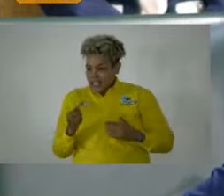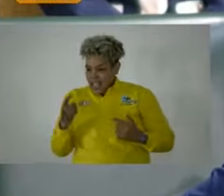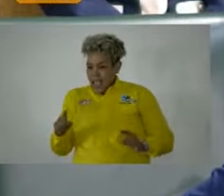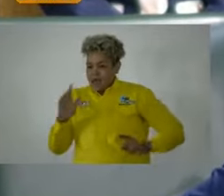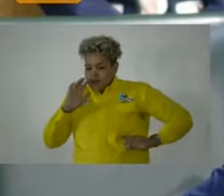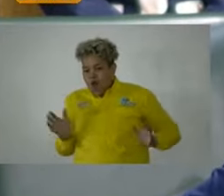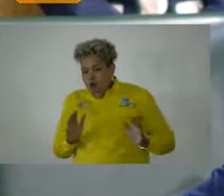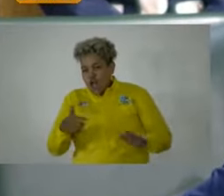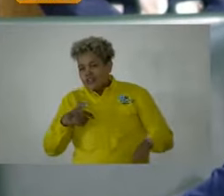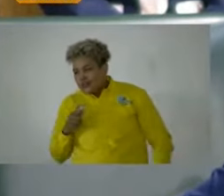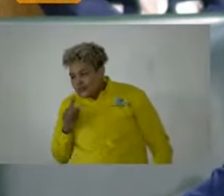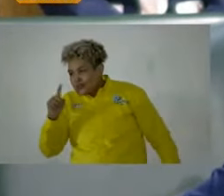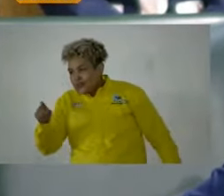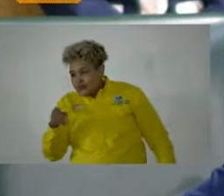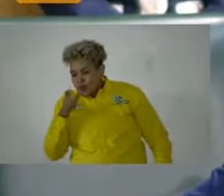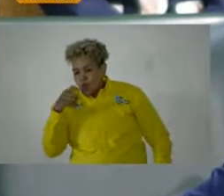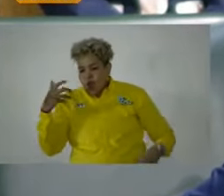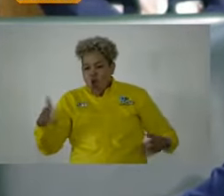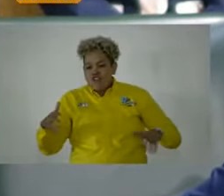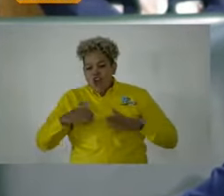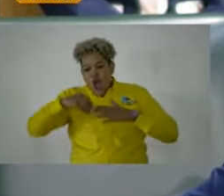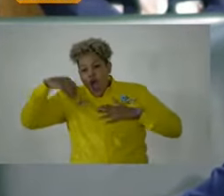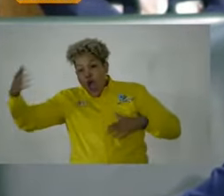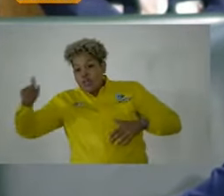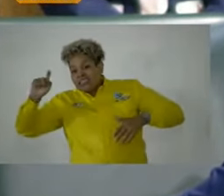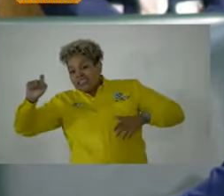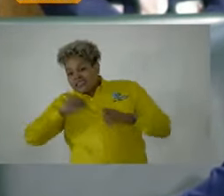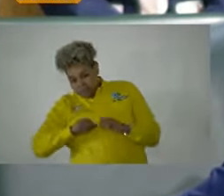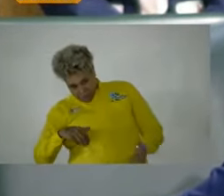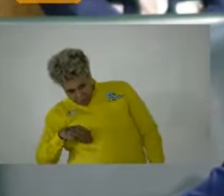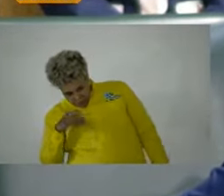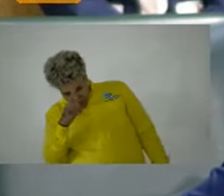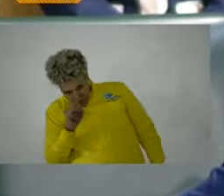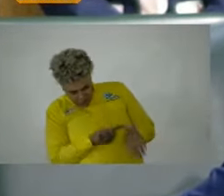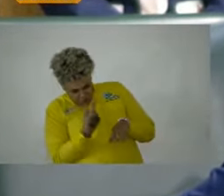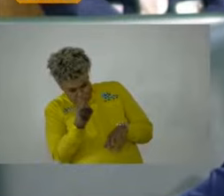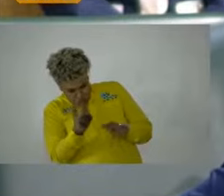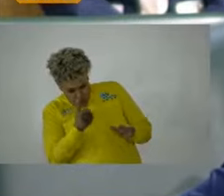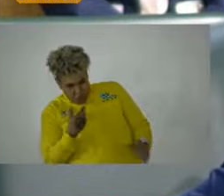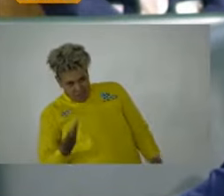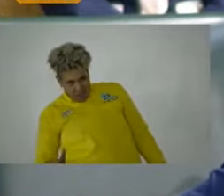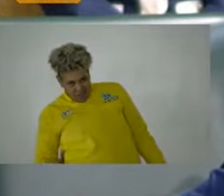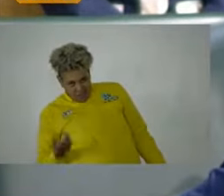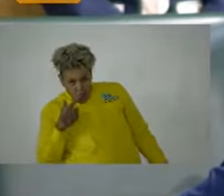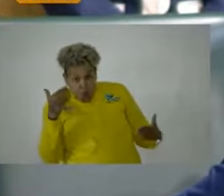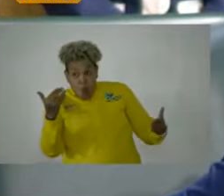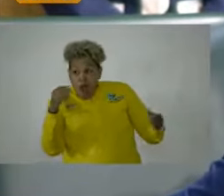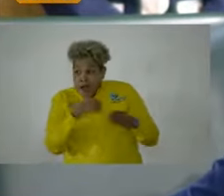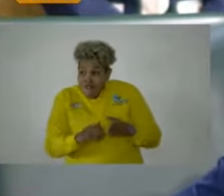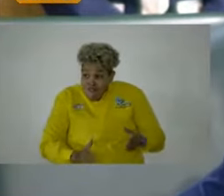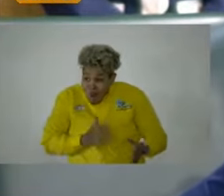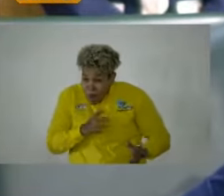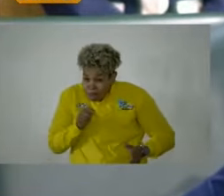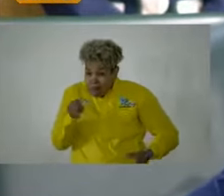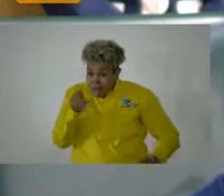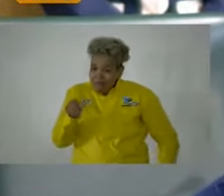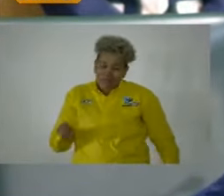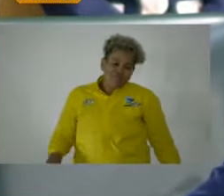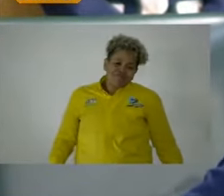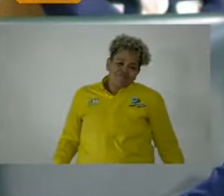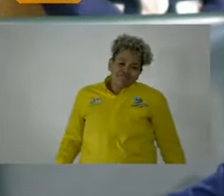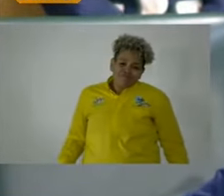would induce anyone who is now outside the tax system to take steps to bring themselves into it and start paying